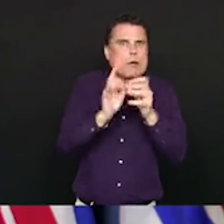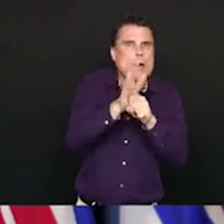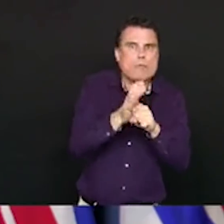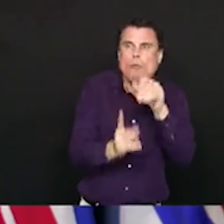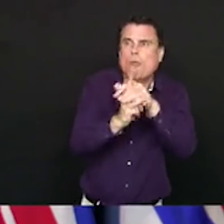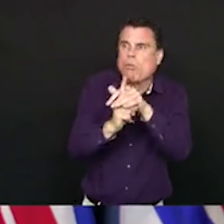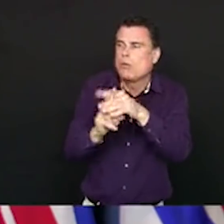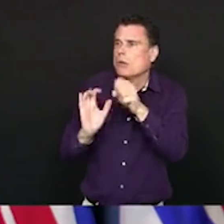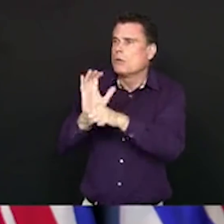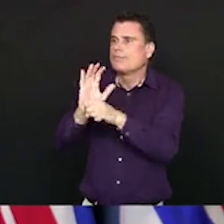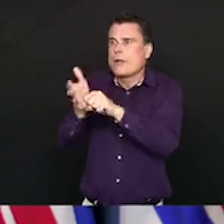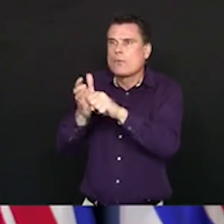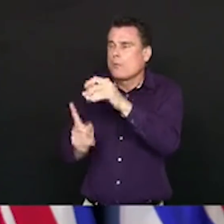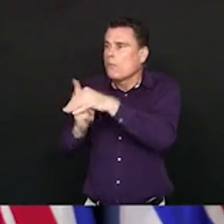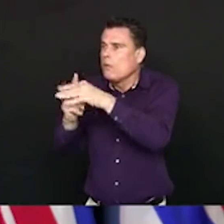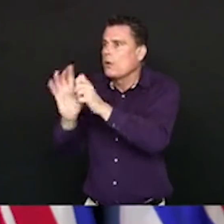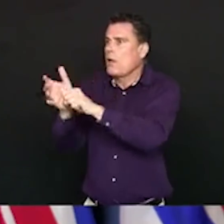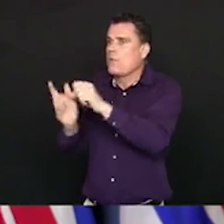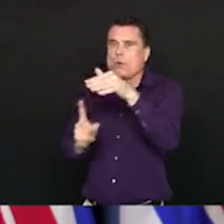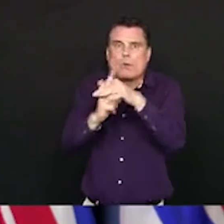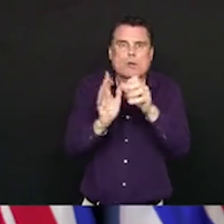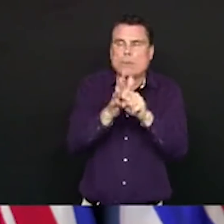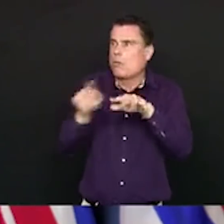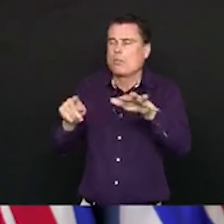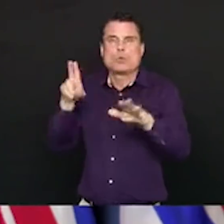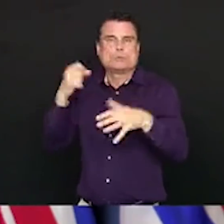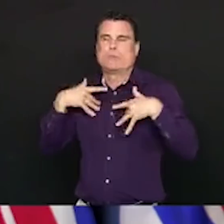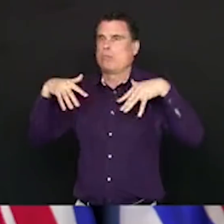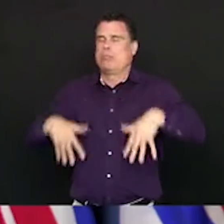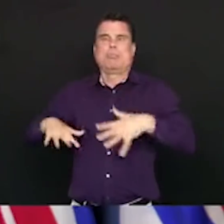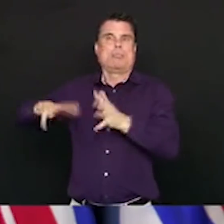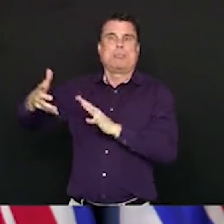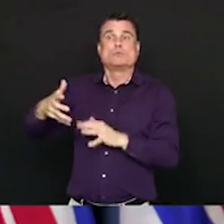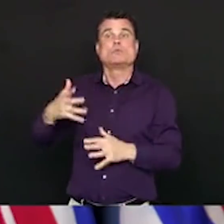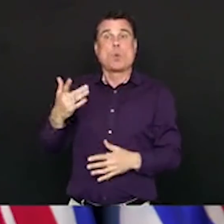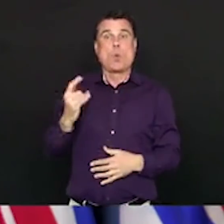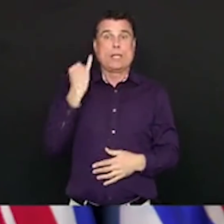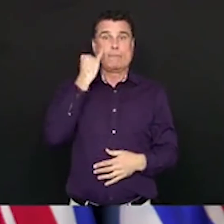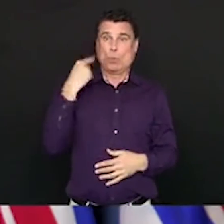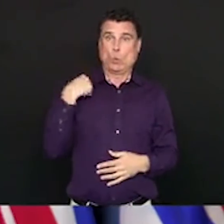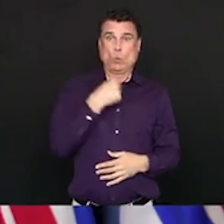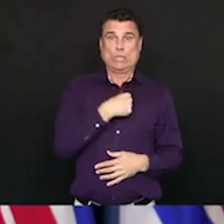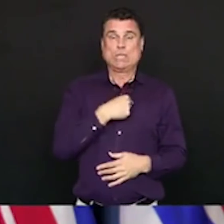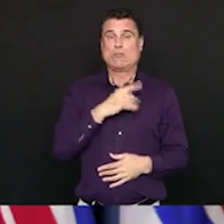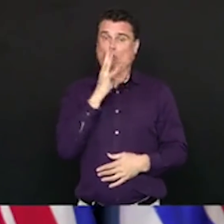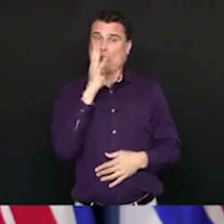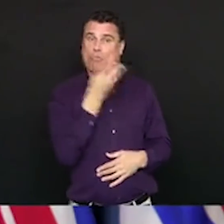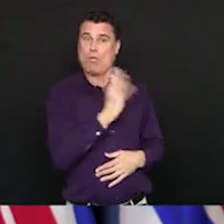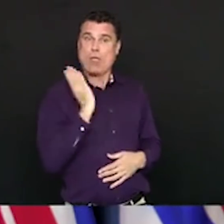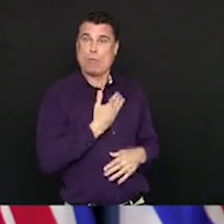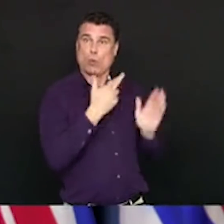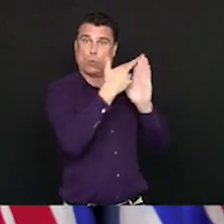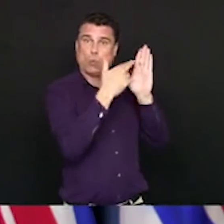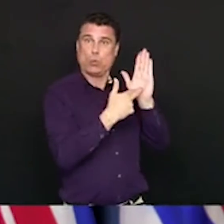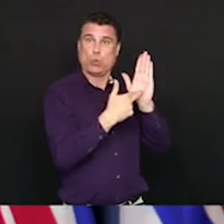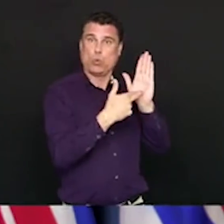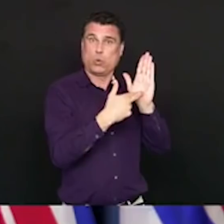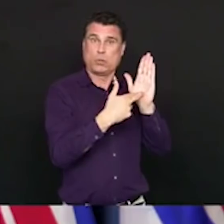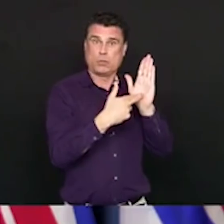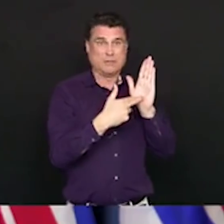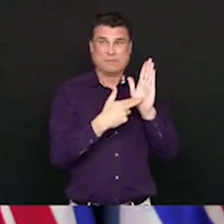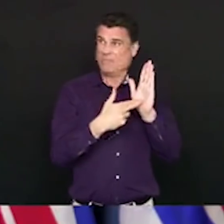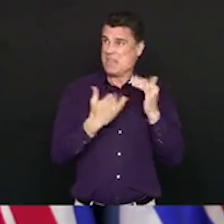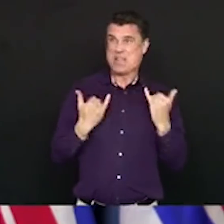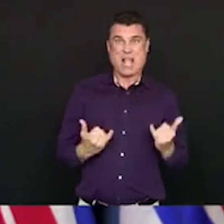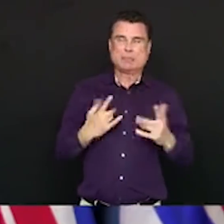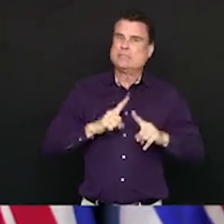we self-isolated, making sure that when we were out interacting with the public, we were doing it at safe distances, constantly washing